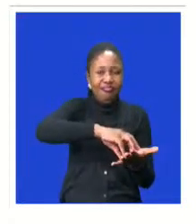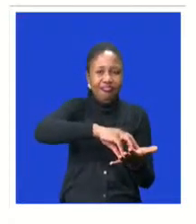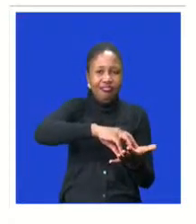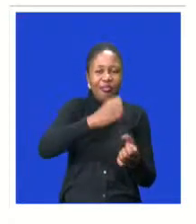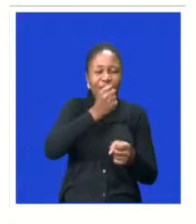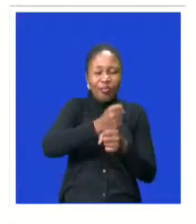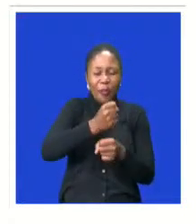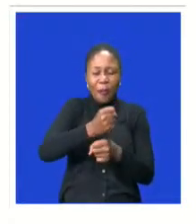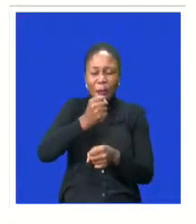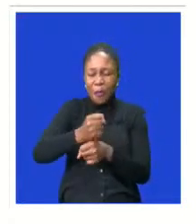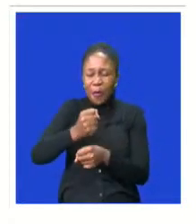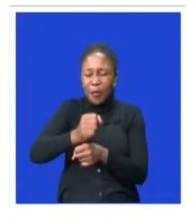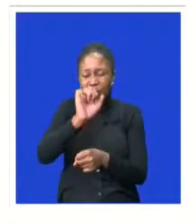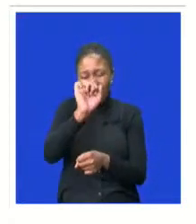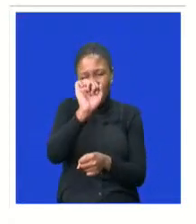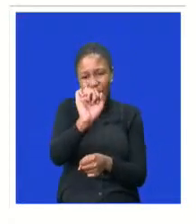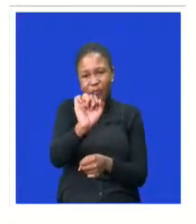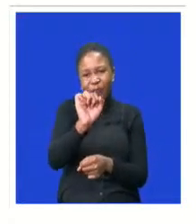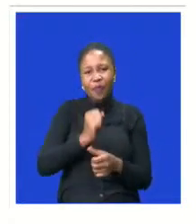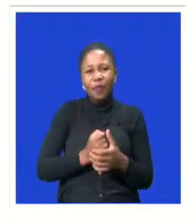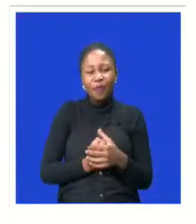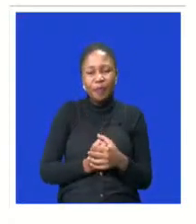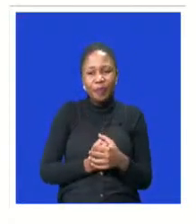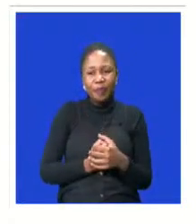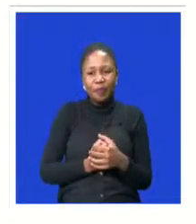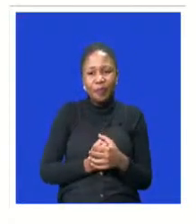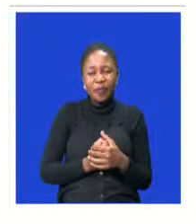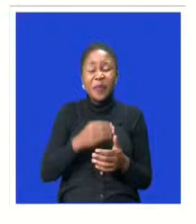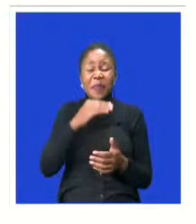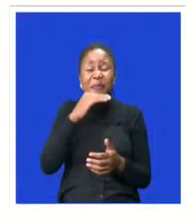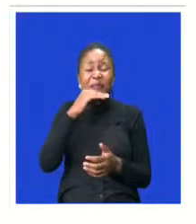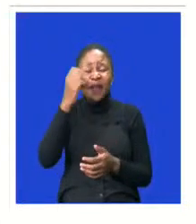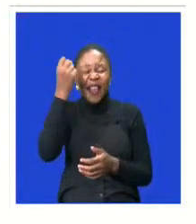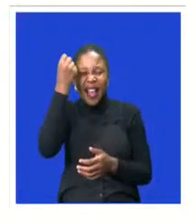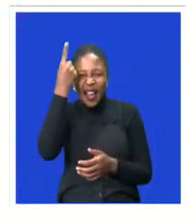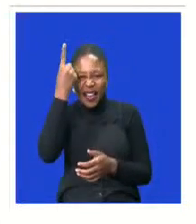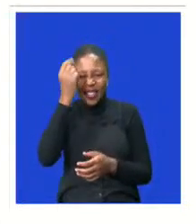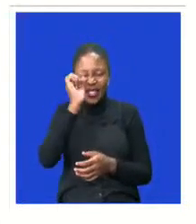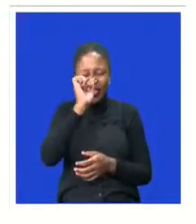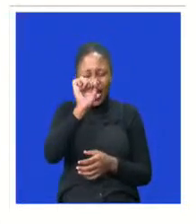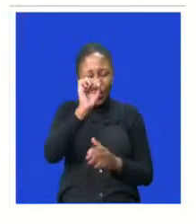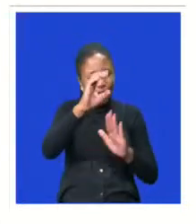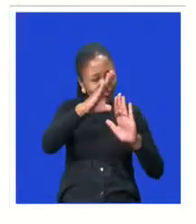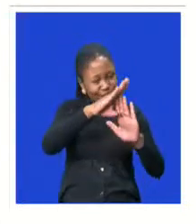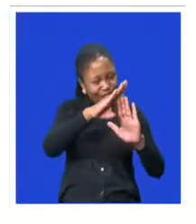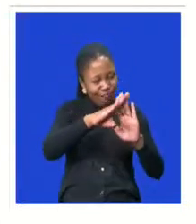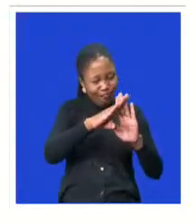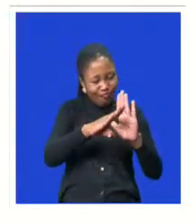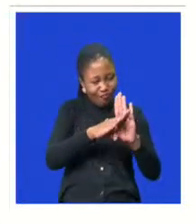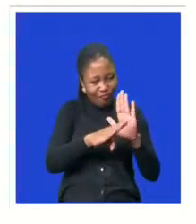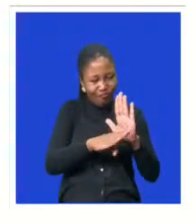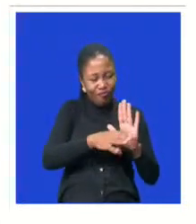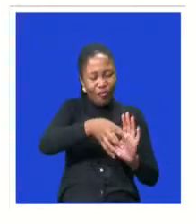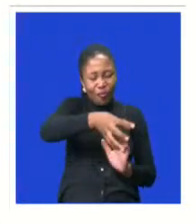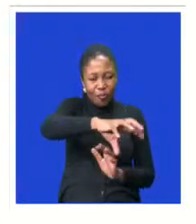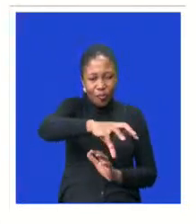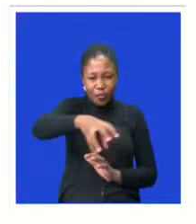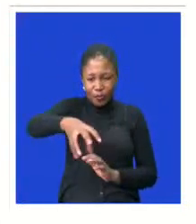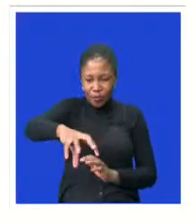we need to organize our ideas properly. If your